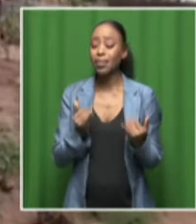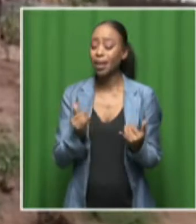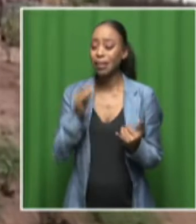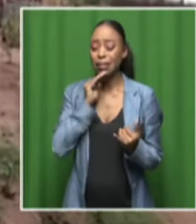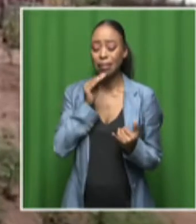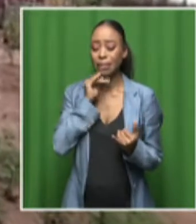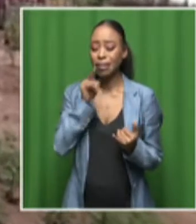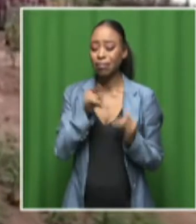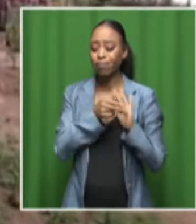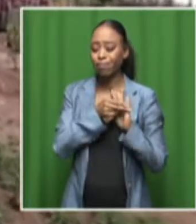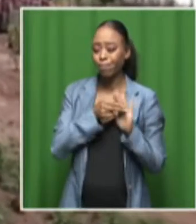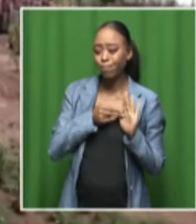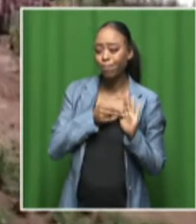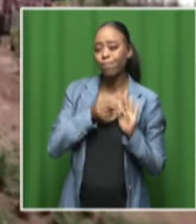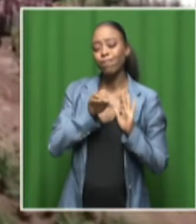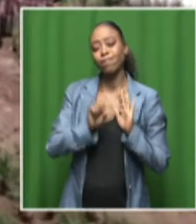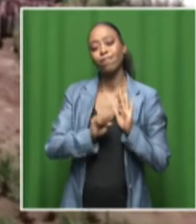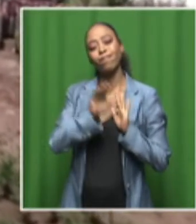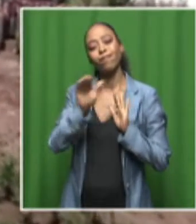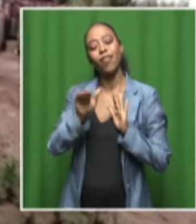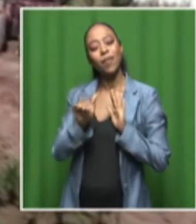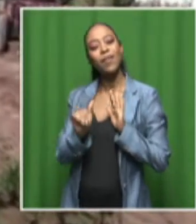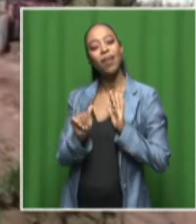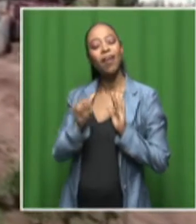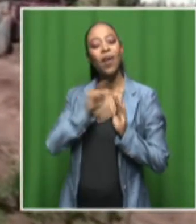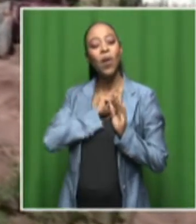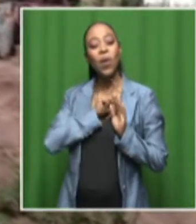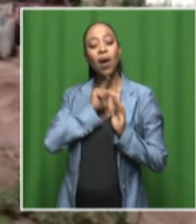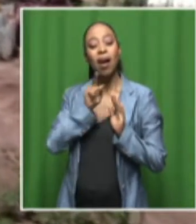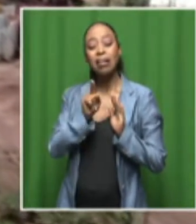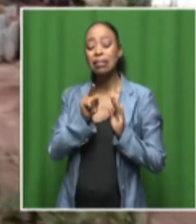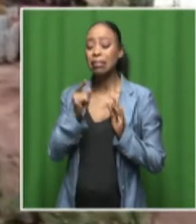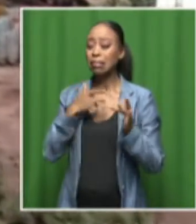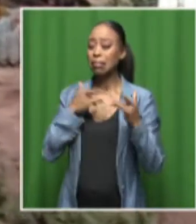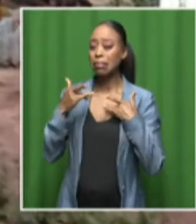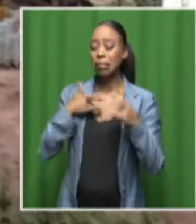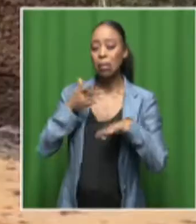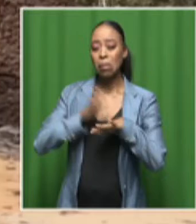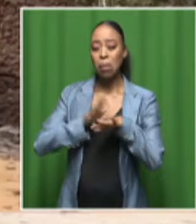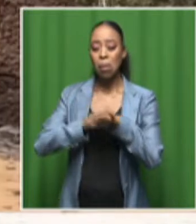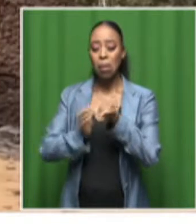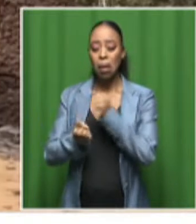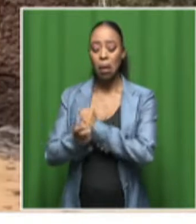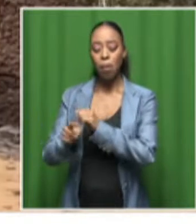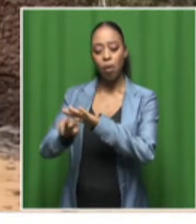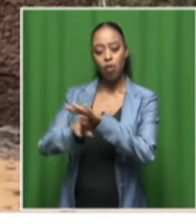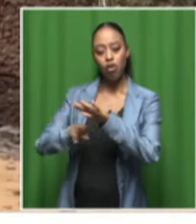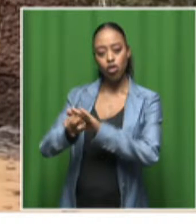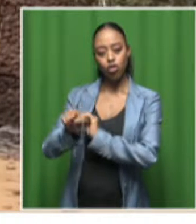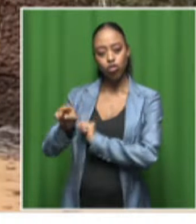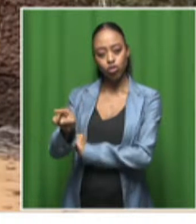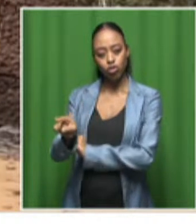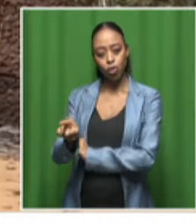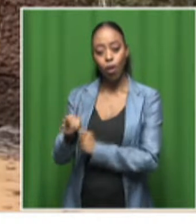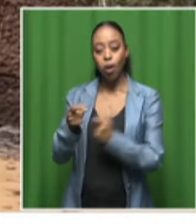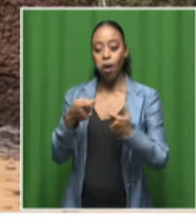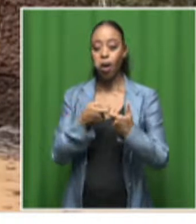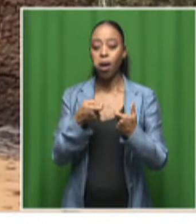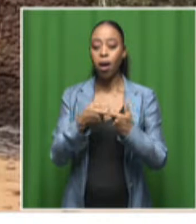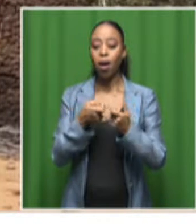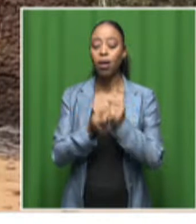a shadow on the southern African country that is causing much concern in the region. The violence started